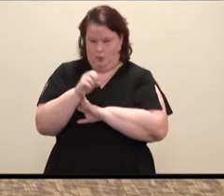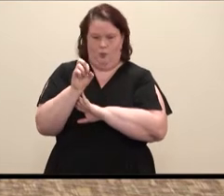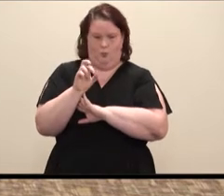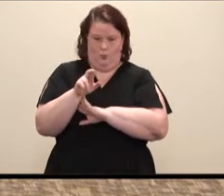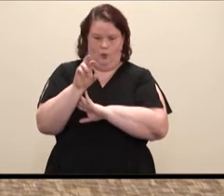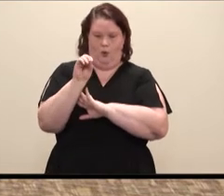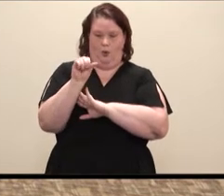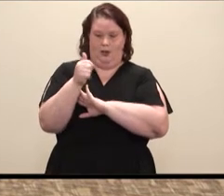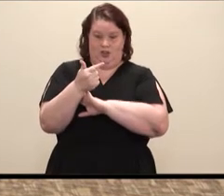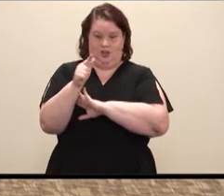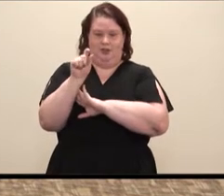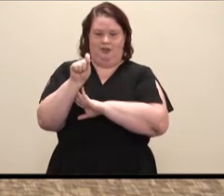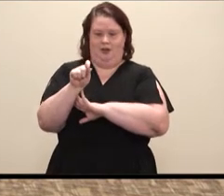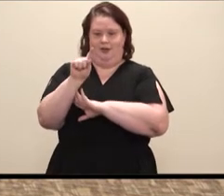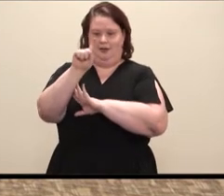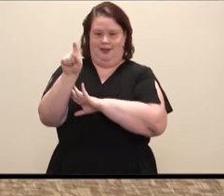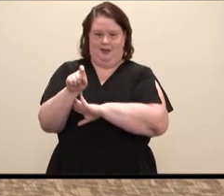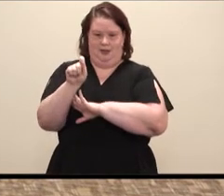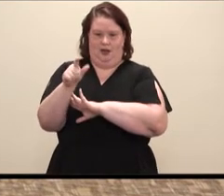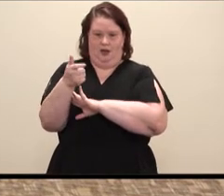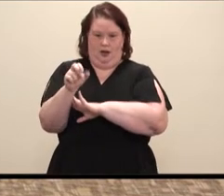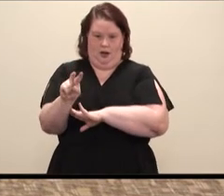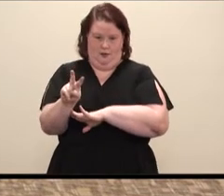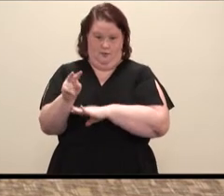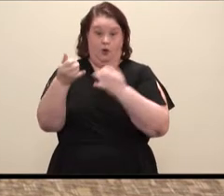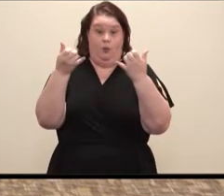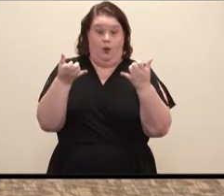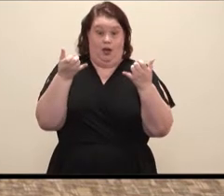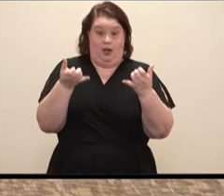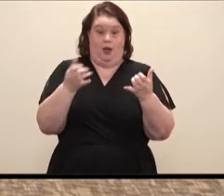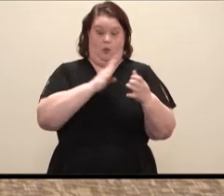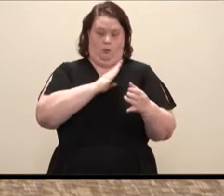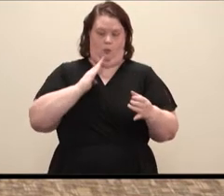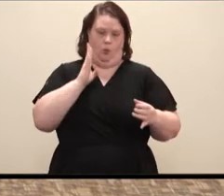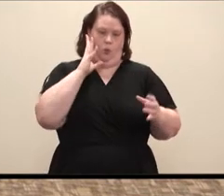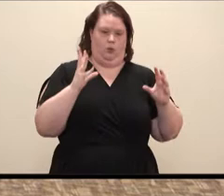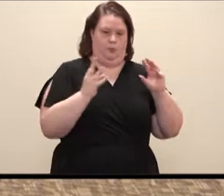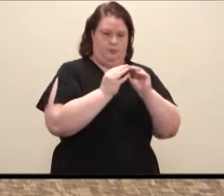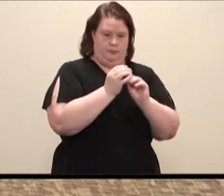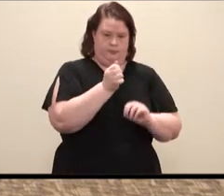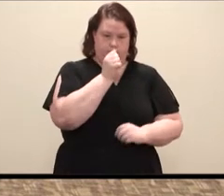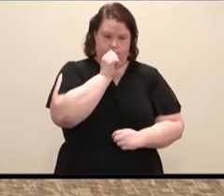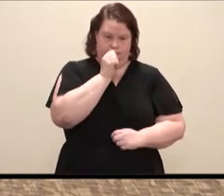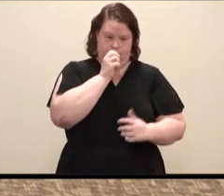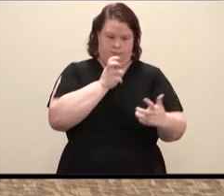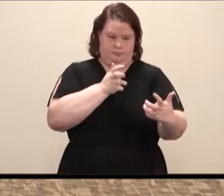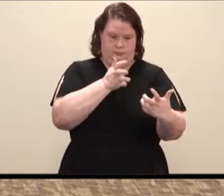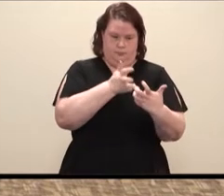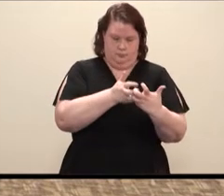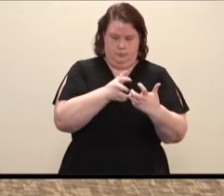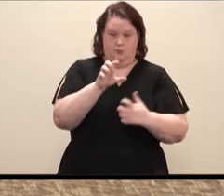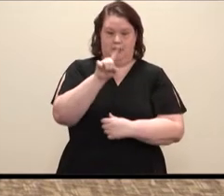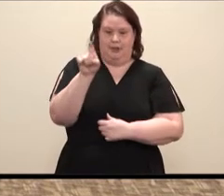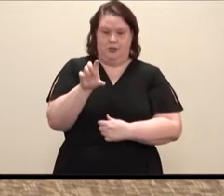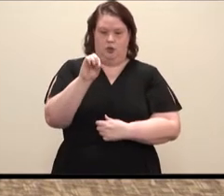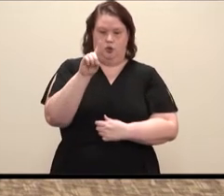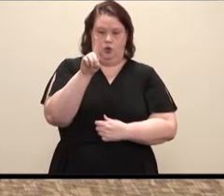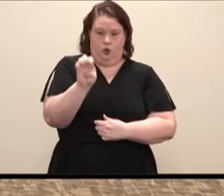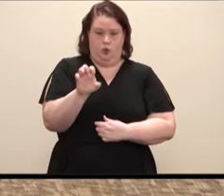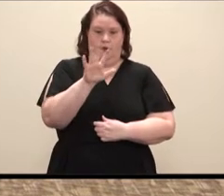toma@oag.texas.gov. At this time, the board will go into closed session in accordance with Texas Government Code Chapter